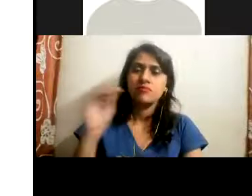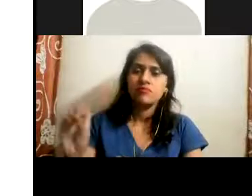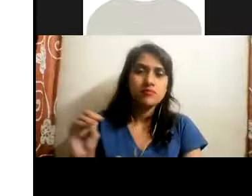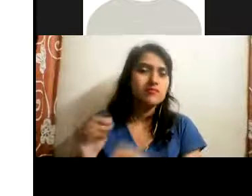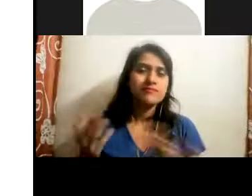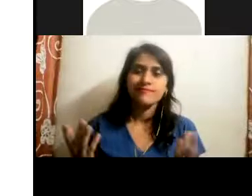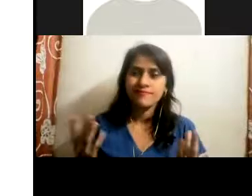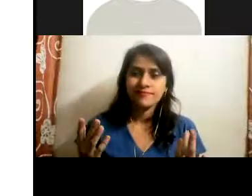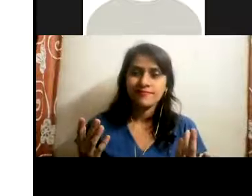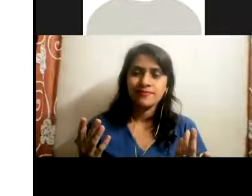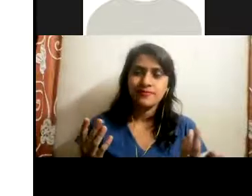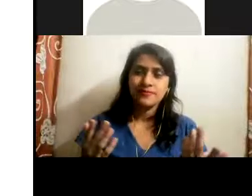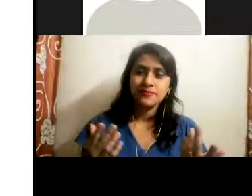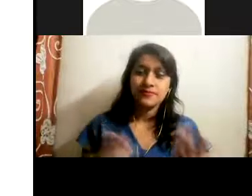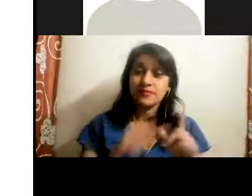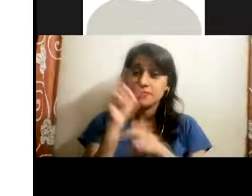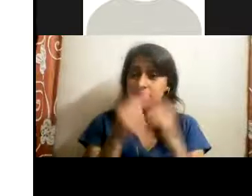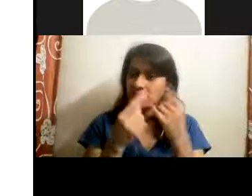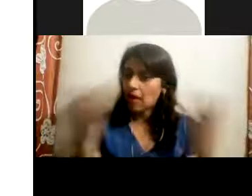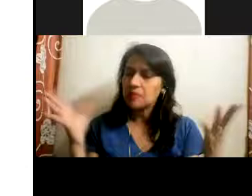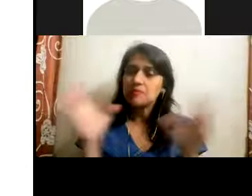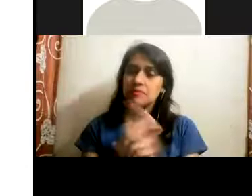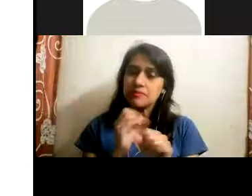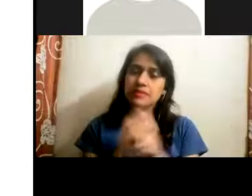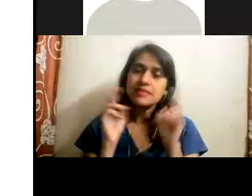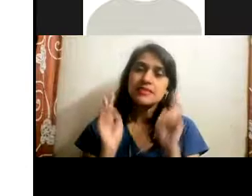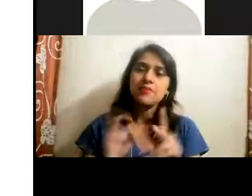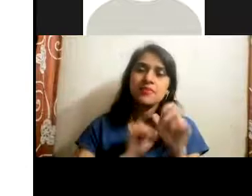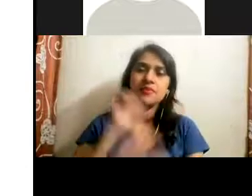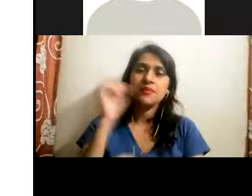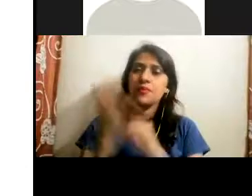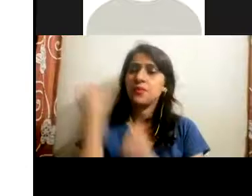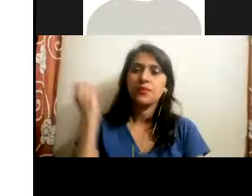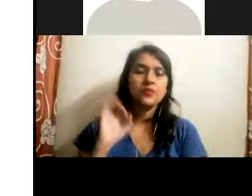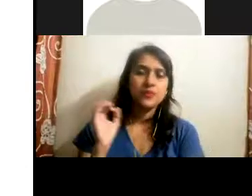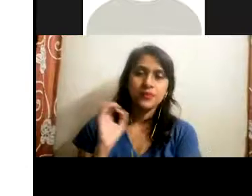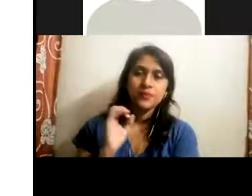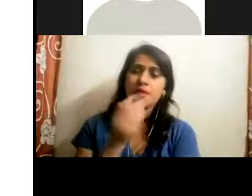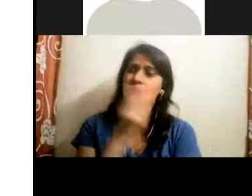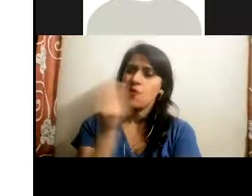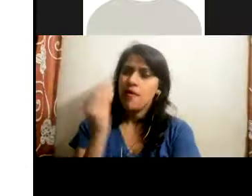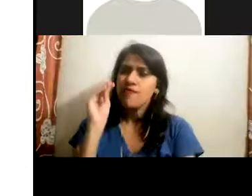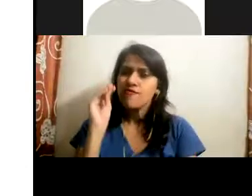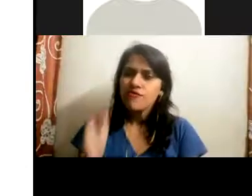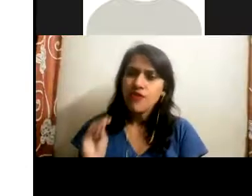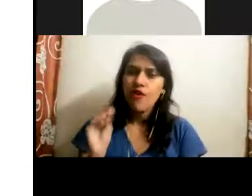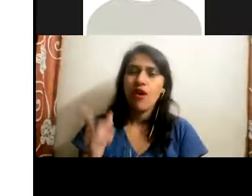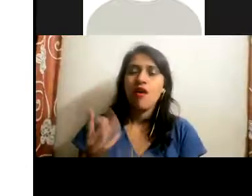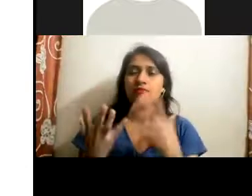have their disability certificates as such. It's very, very few people who have